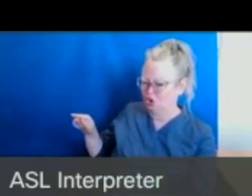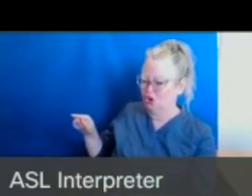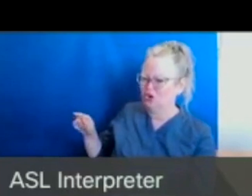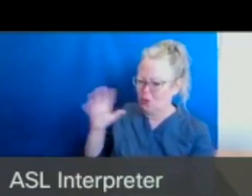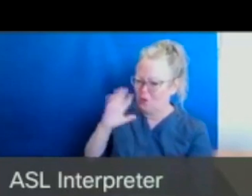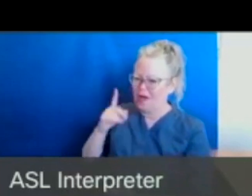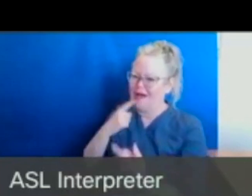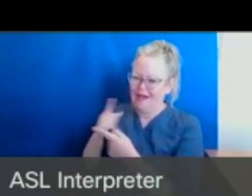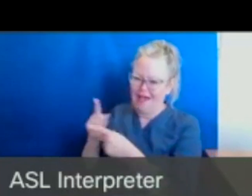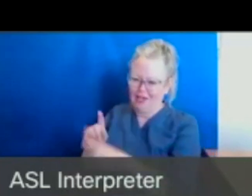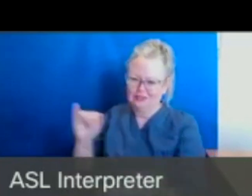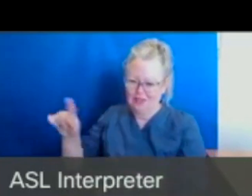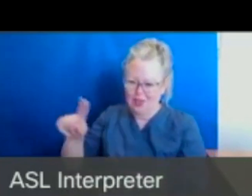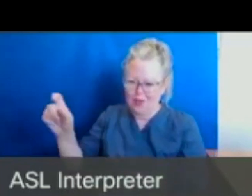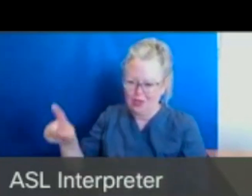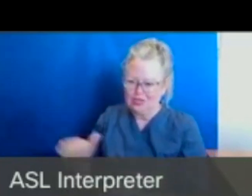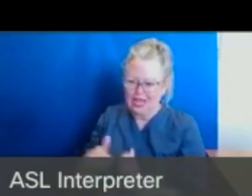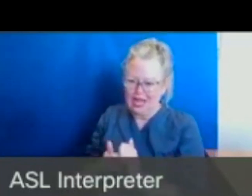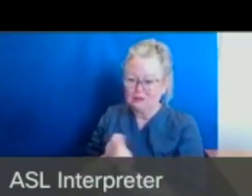upcoming presentation.